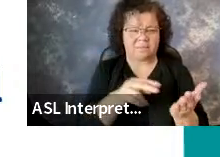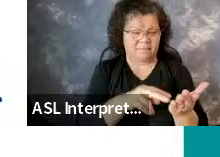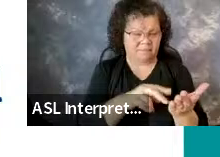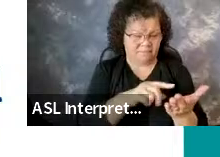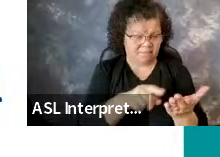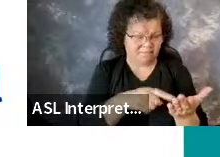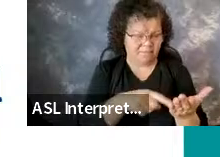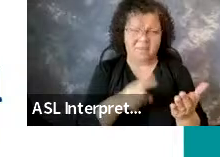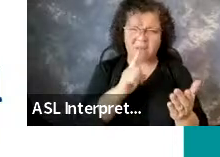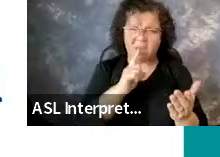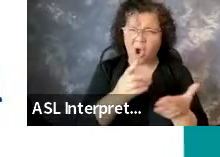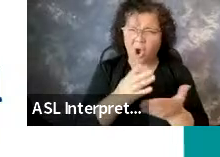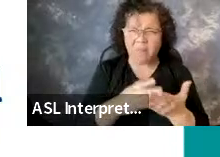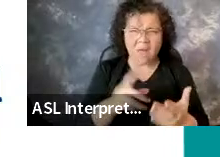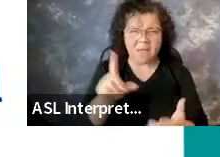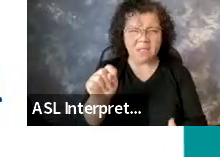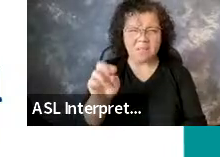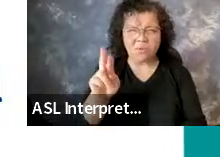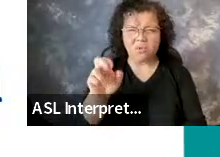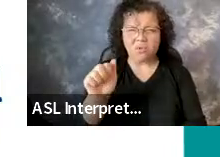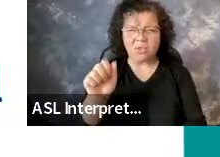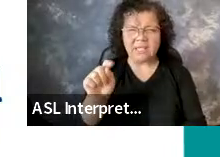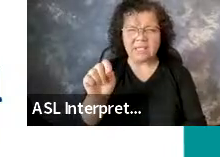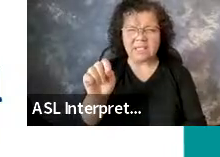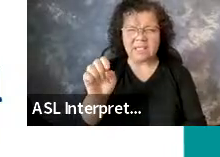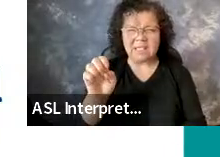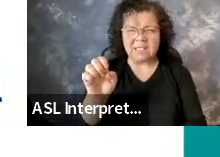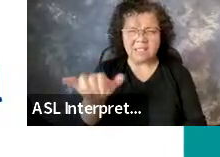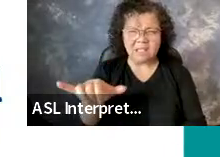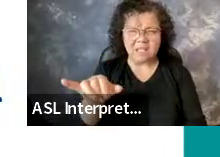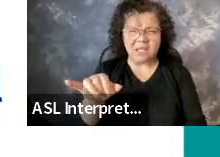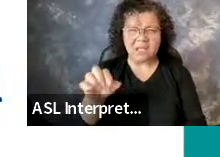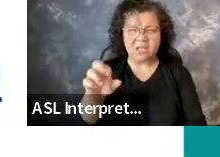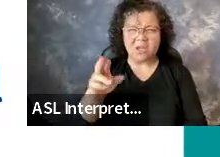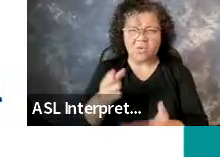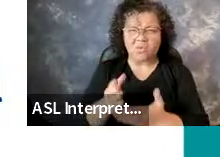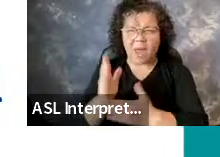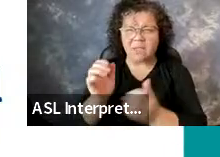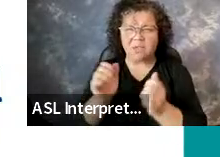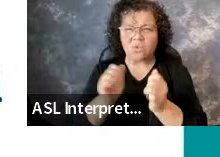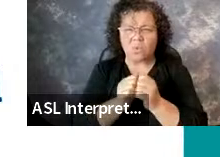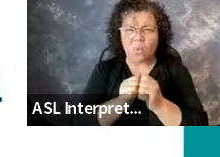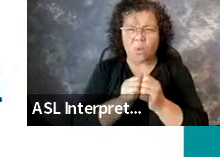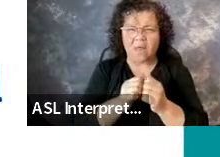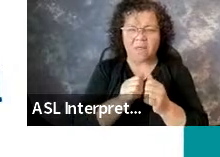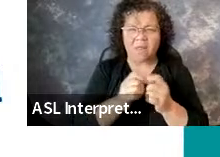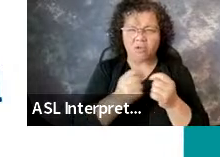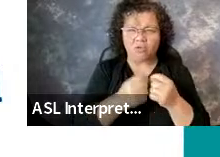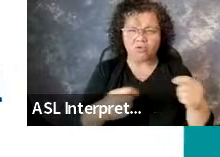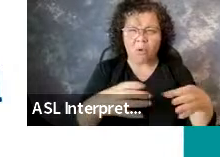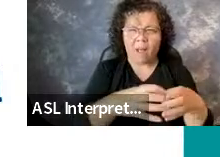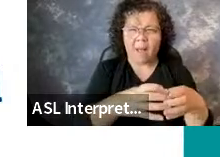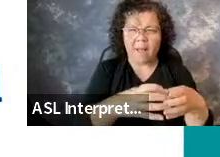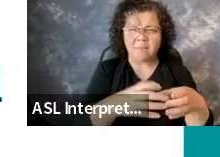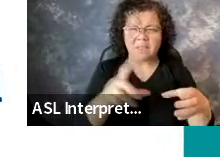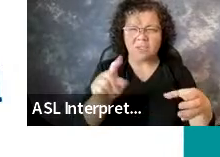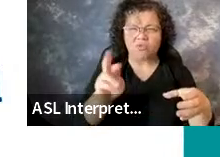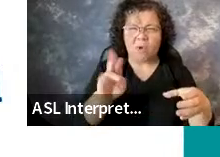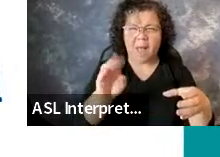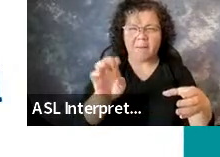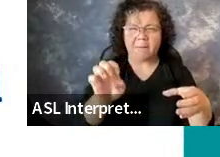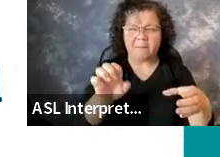some treaty rights with tribes on the Columbia that require state